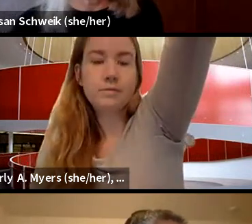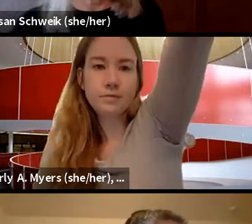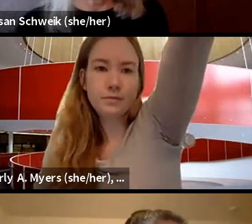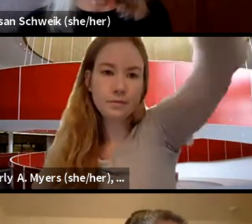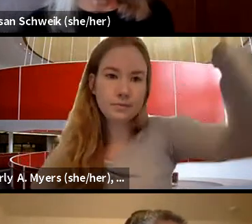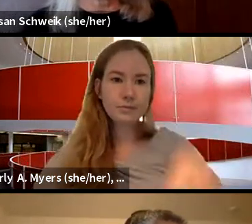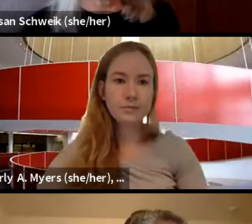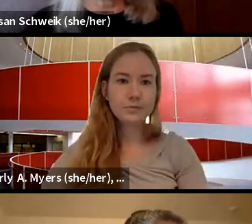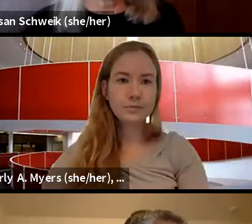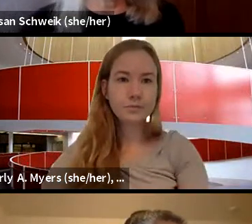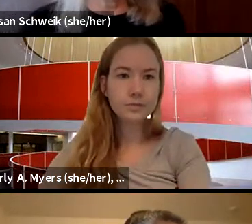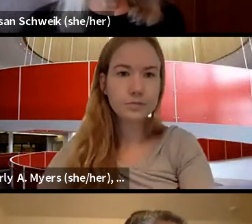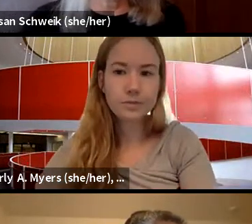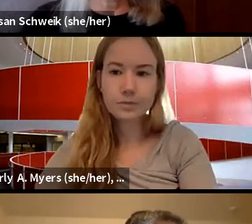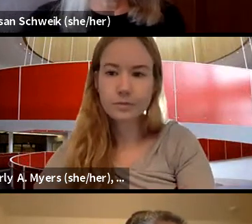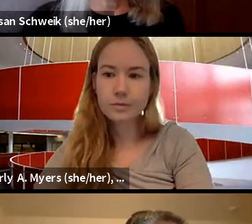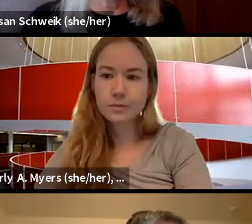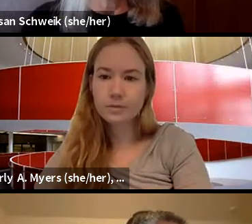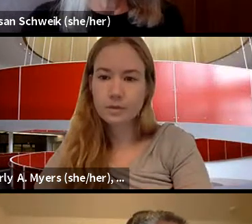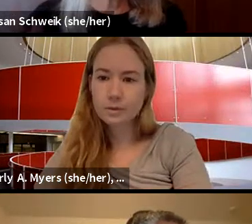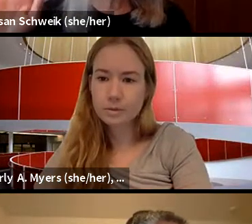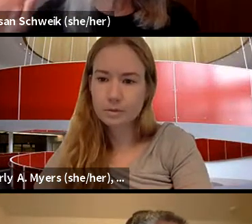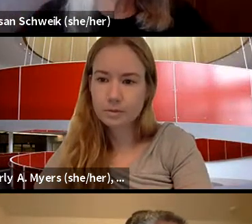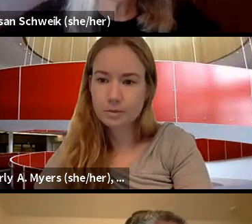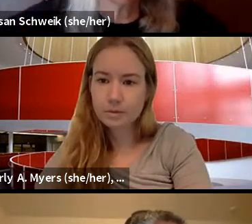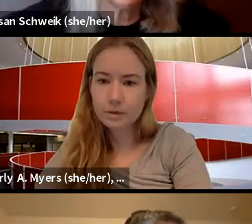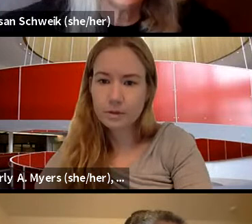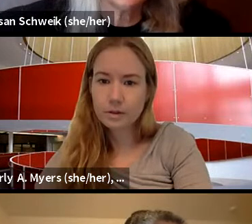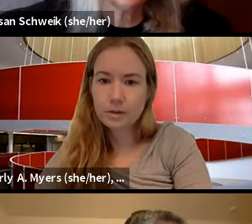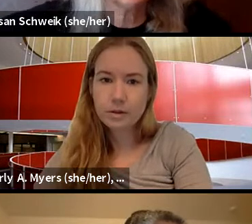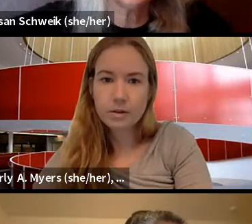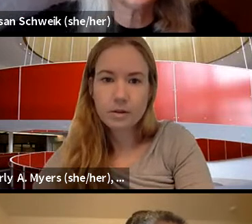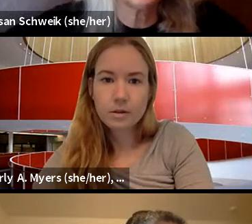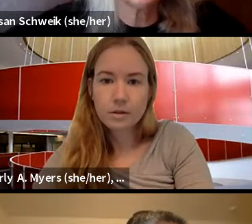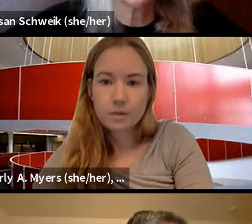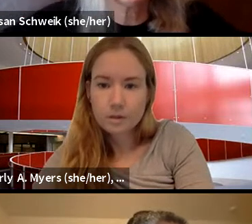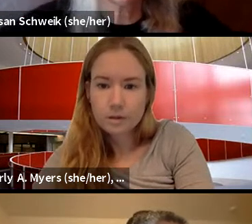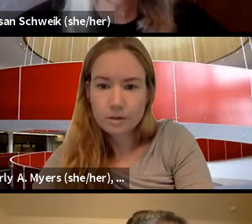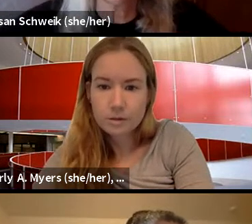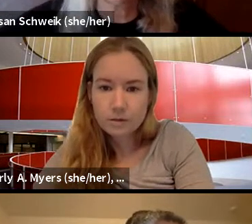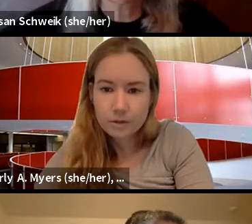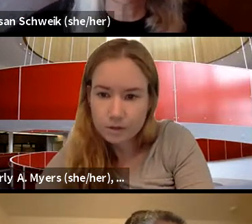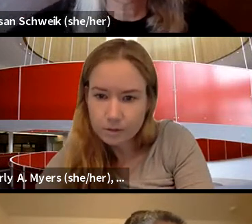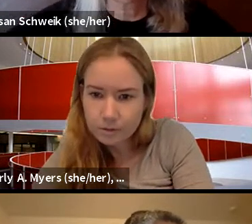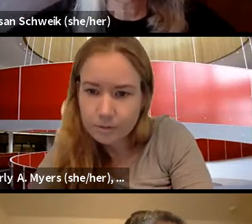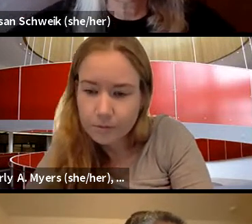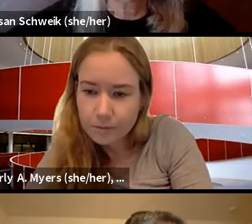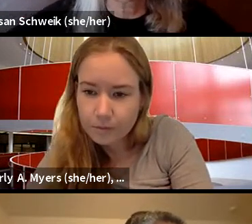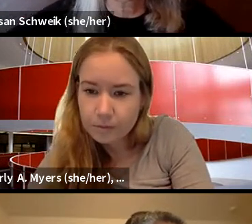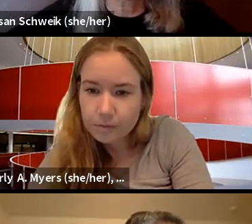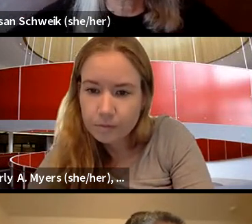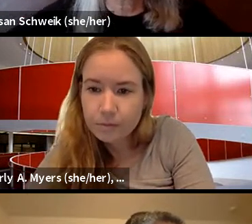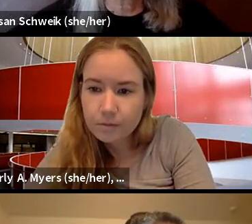we okay we're good we're gonna go ahead and get started let's wait for one of the interpreters just yes